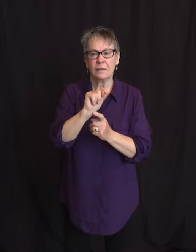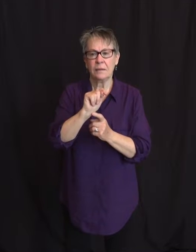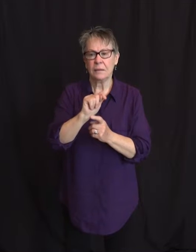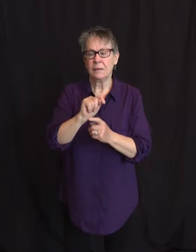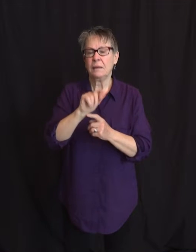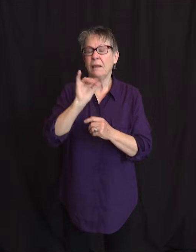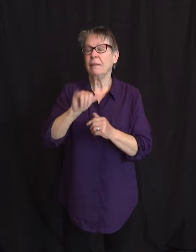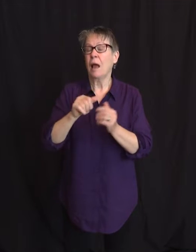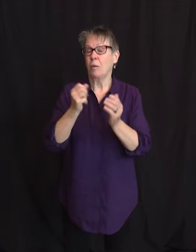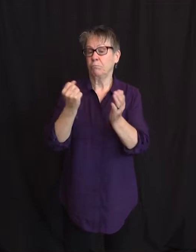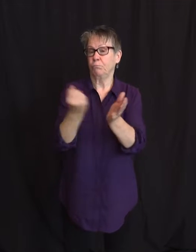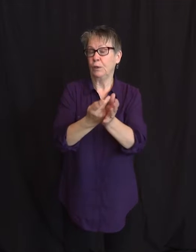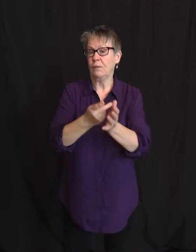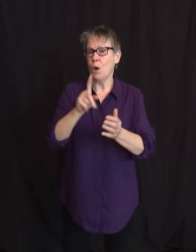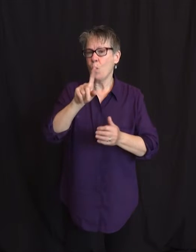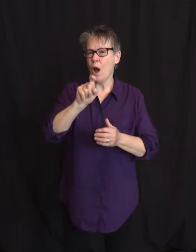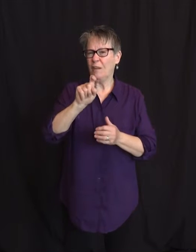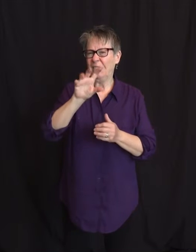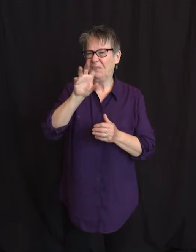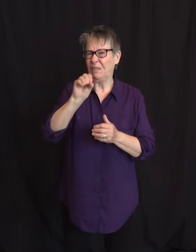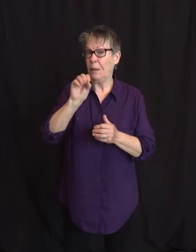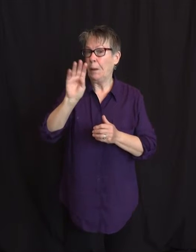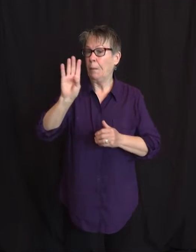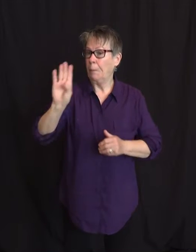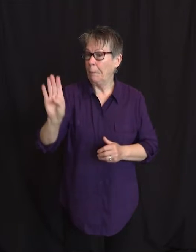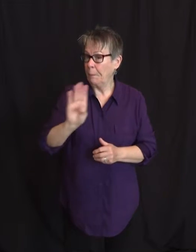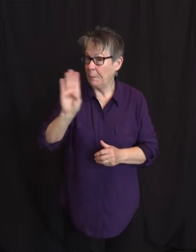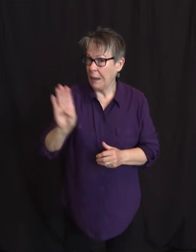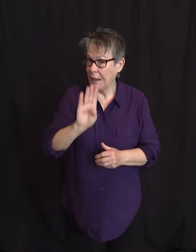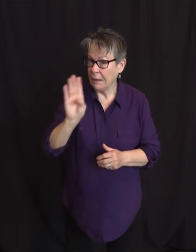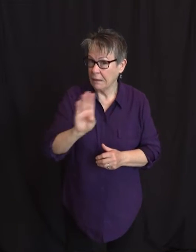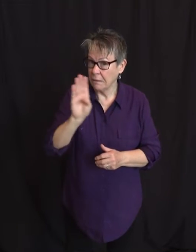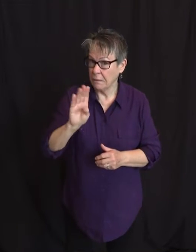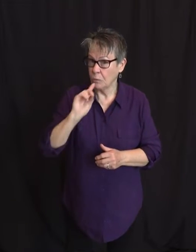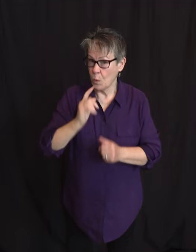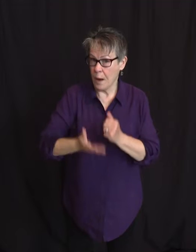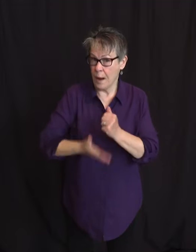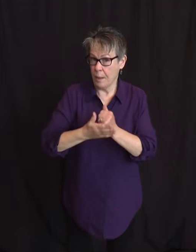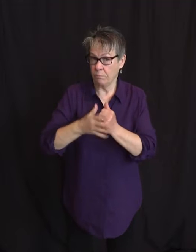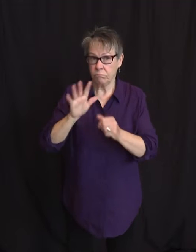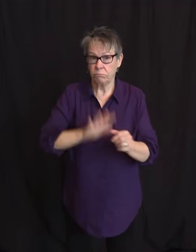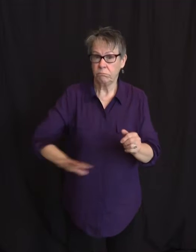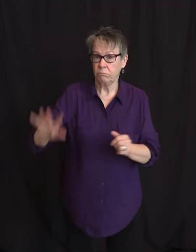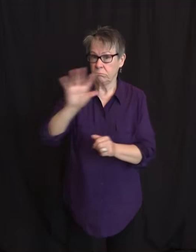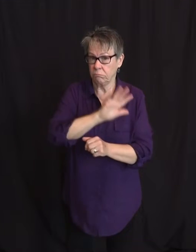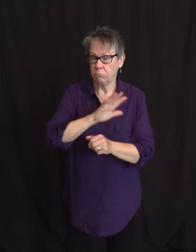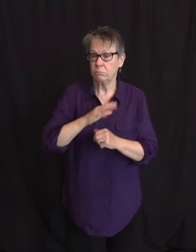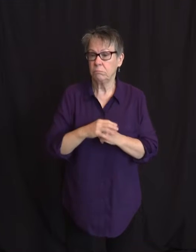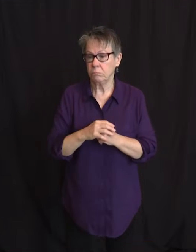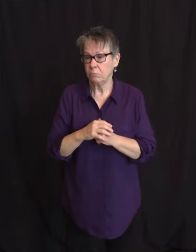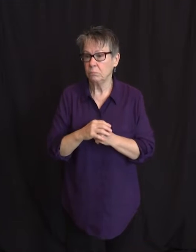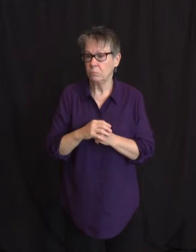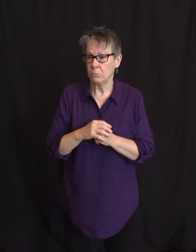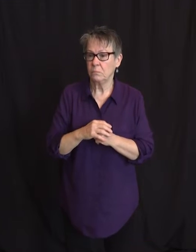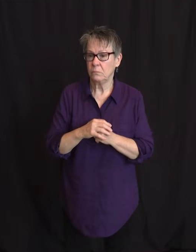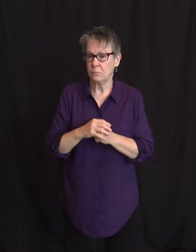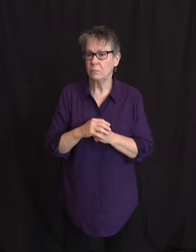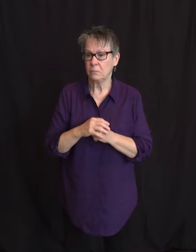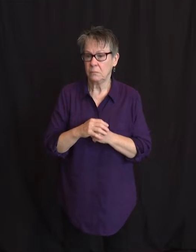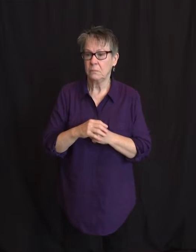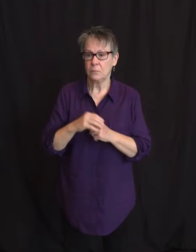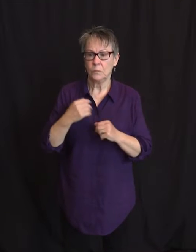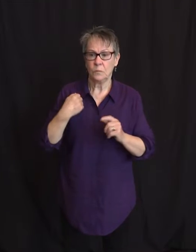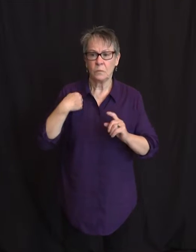our state and local governments. And we did this because we understood not only that states would be taking on new expenses to fight